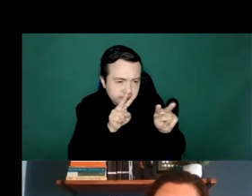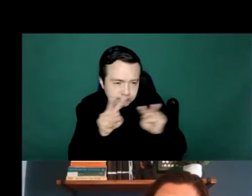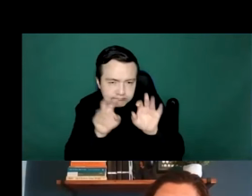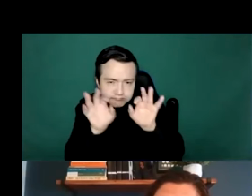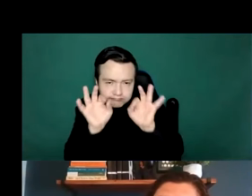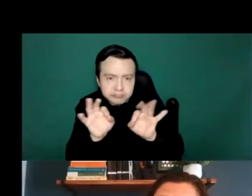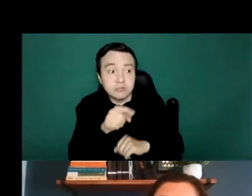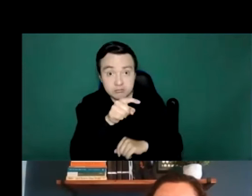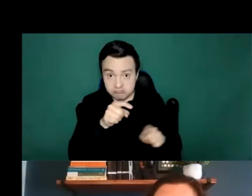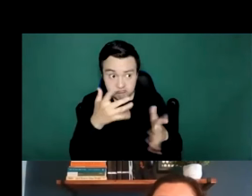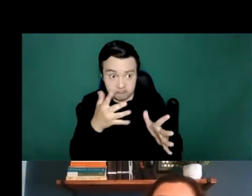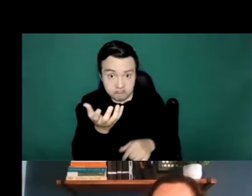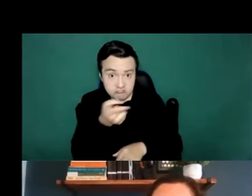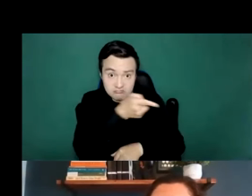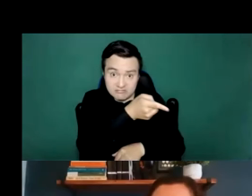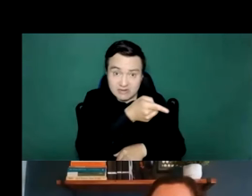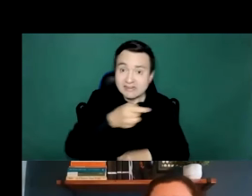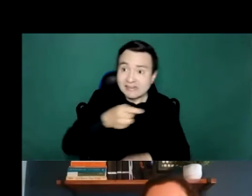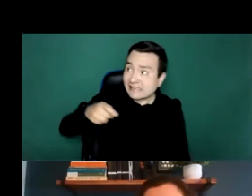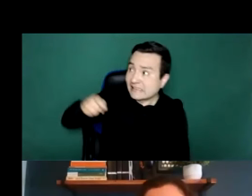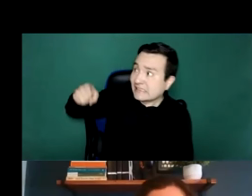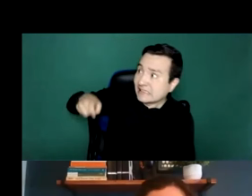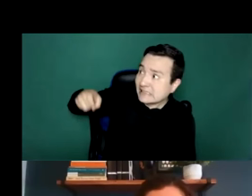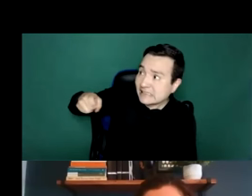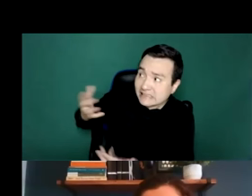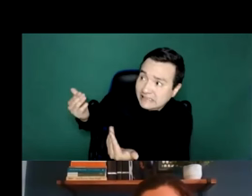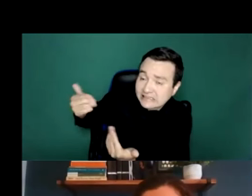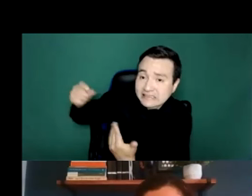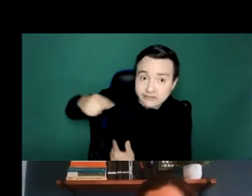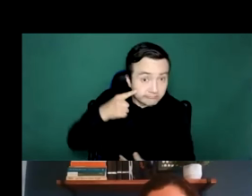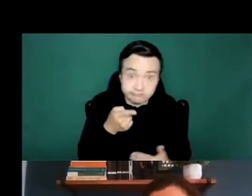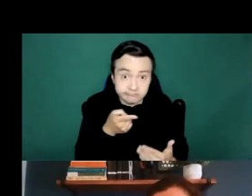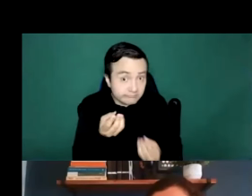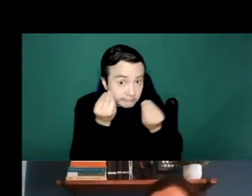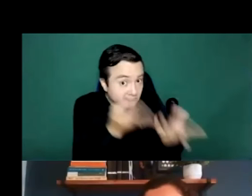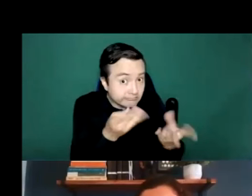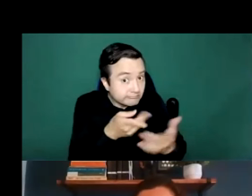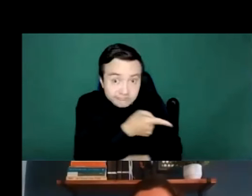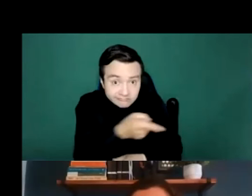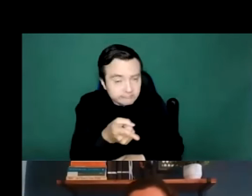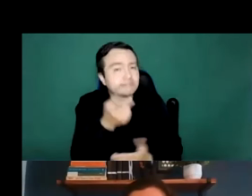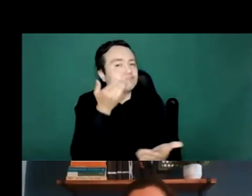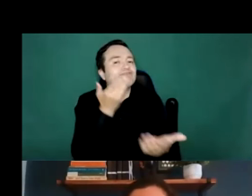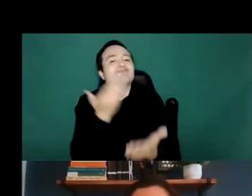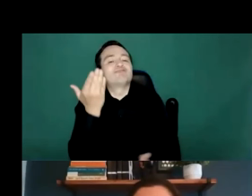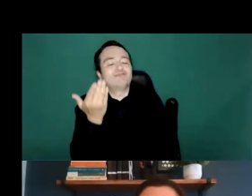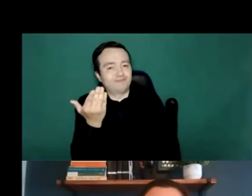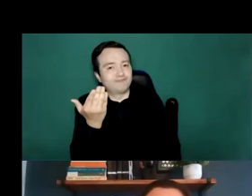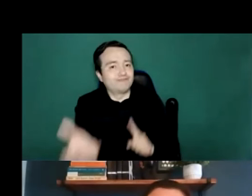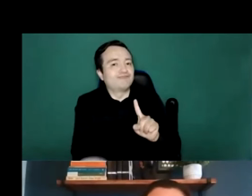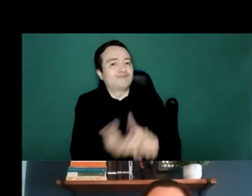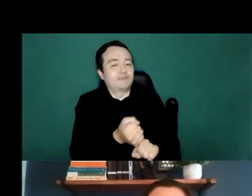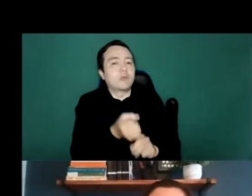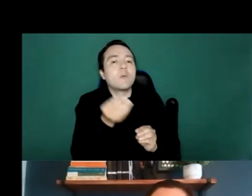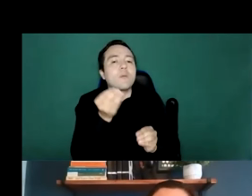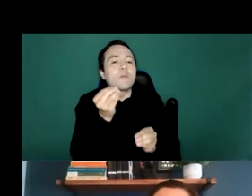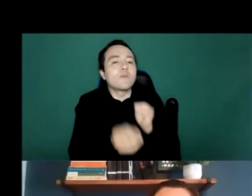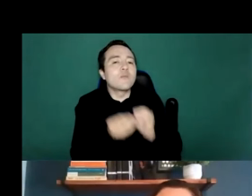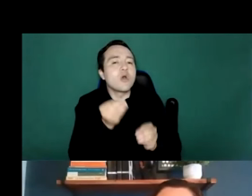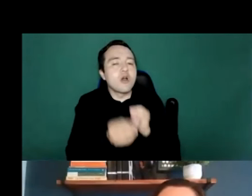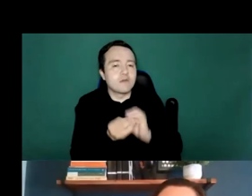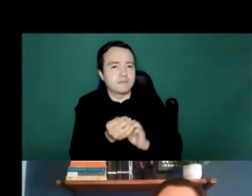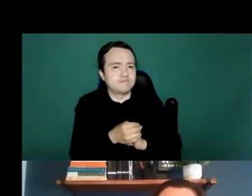the unsatisfied needs in health give us a general idea of the size of the problem. In fact, what